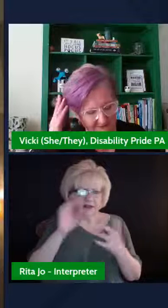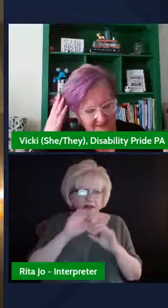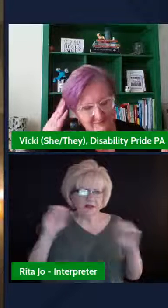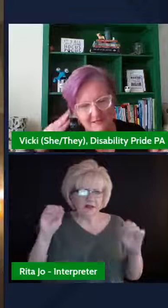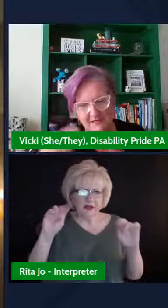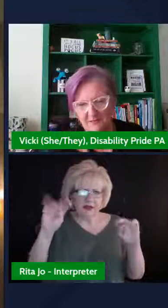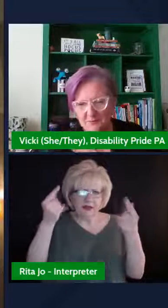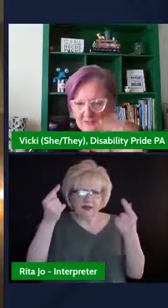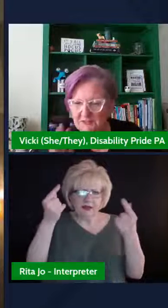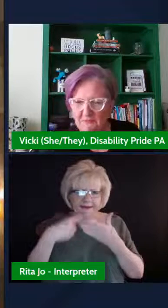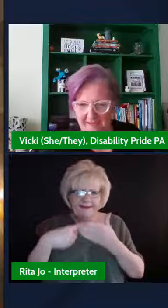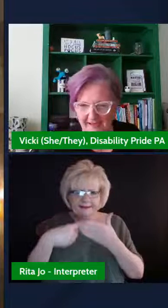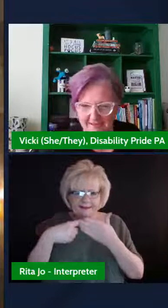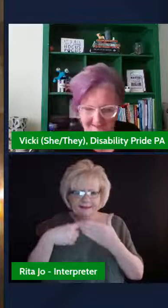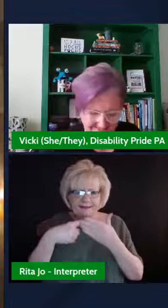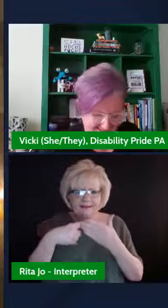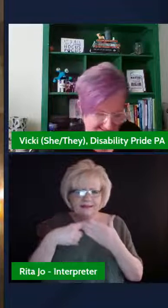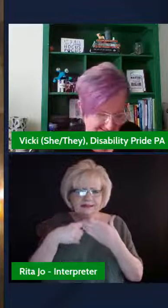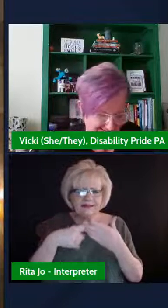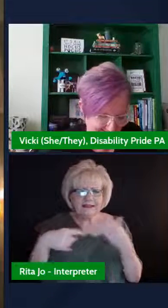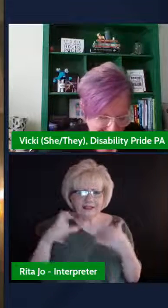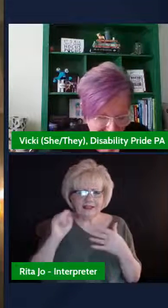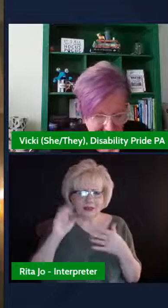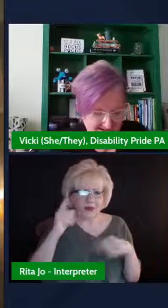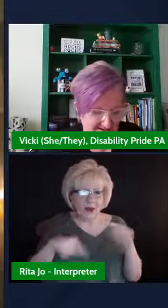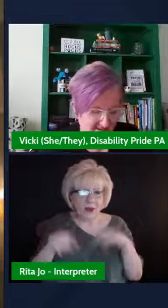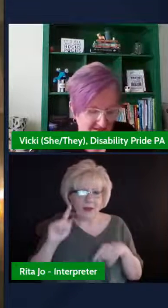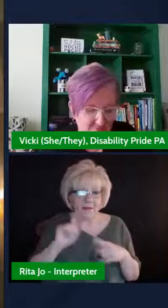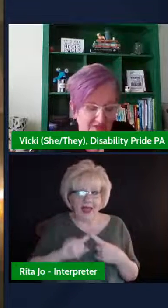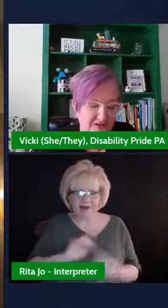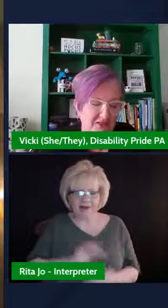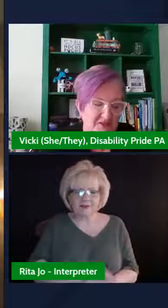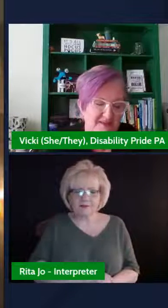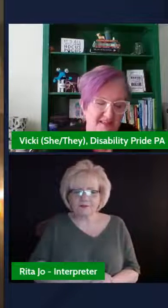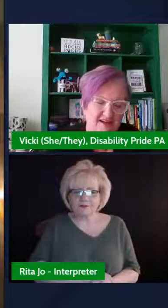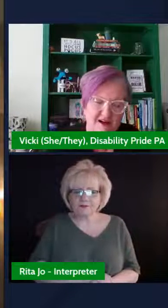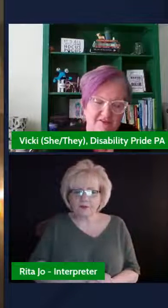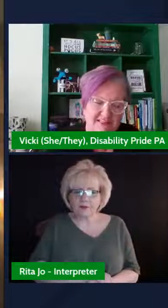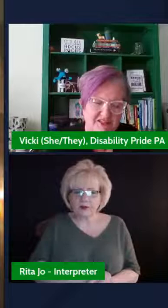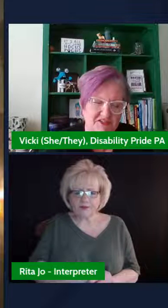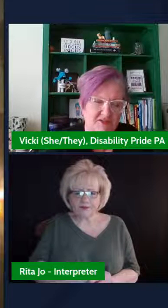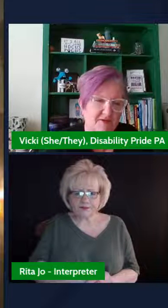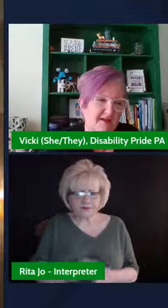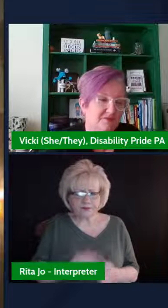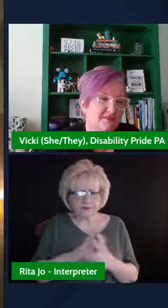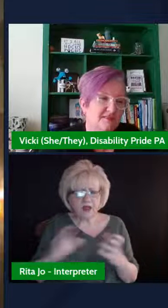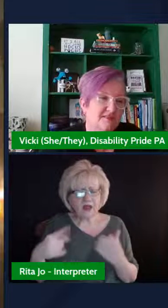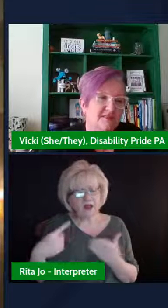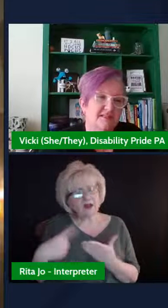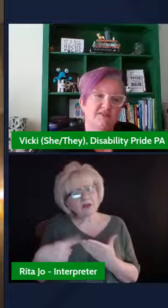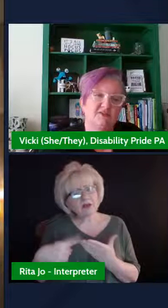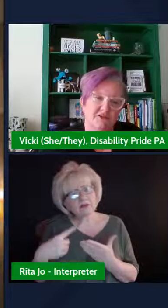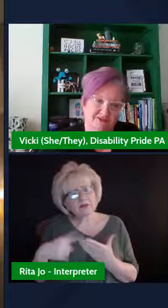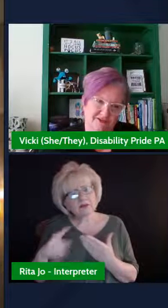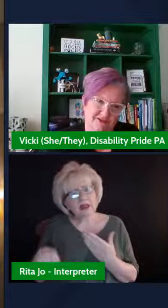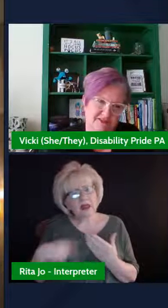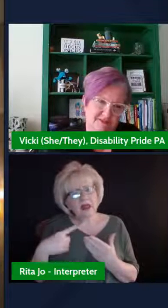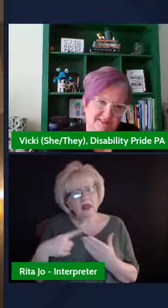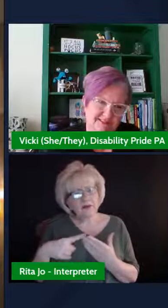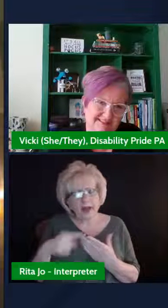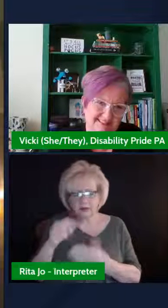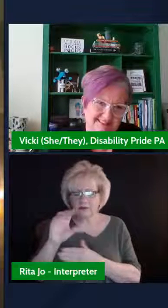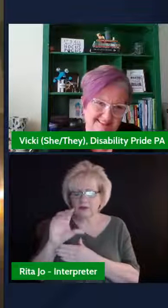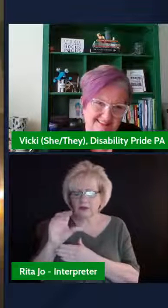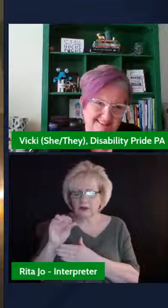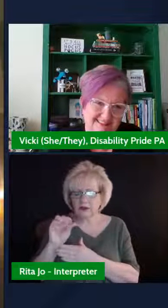thing. So switching back, Mhm. there's been a lot of conversations around